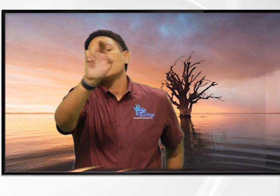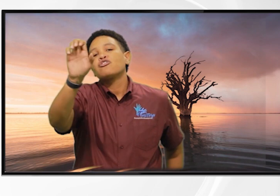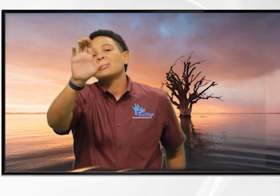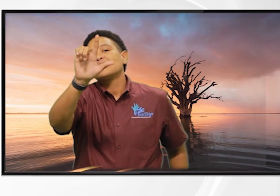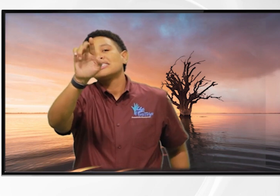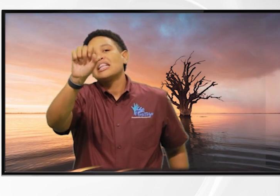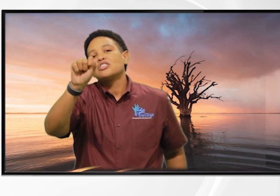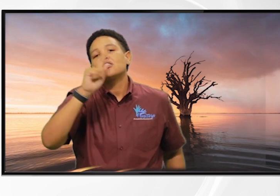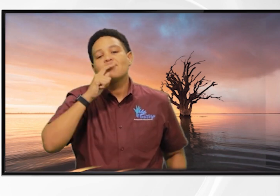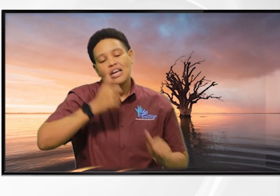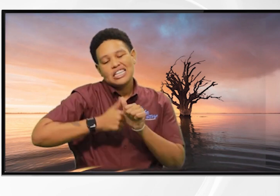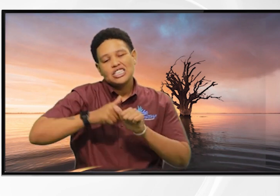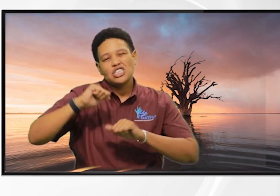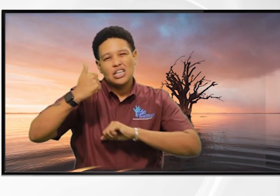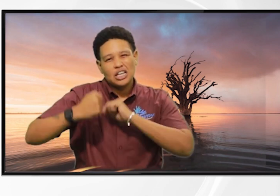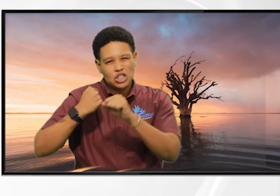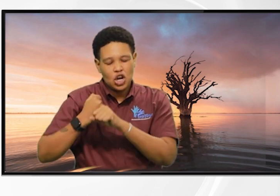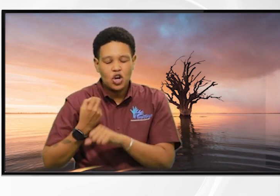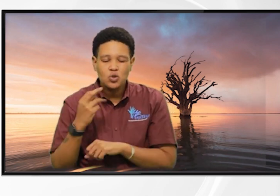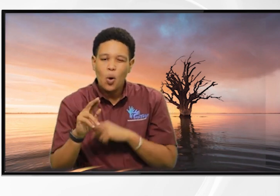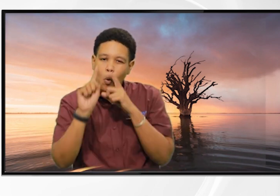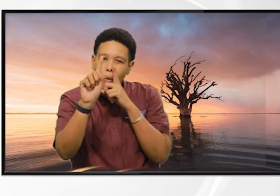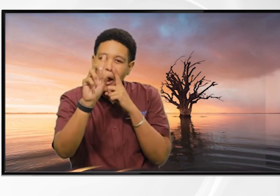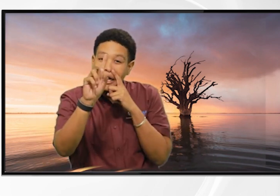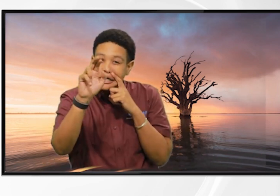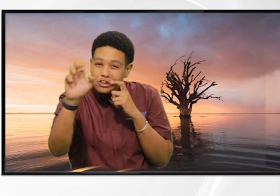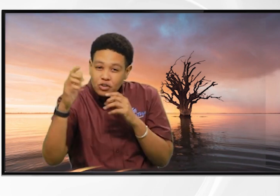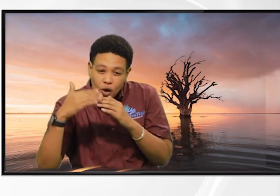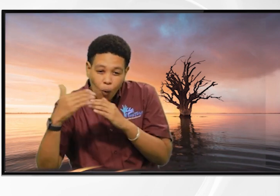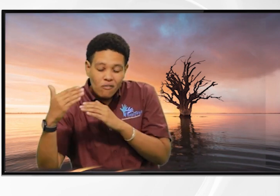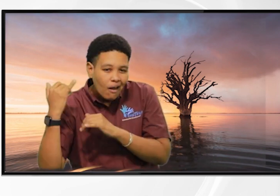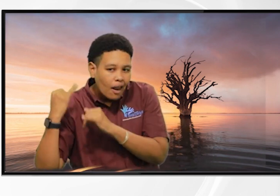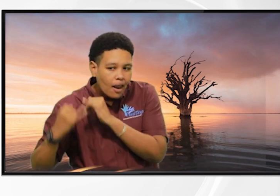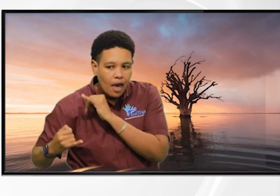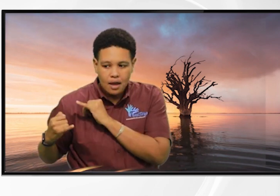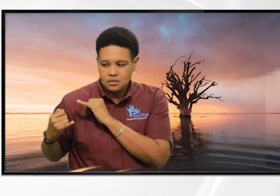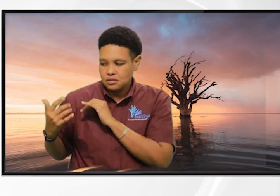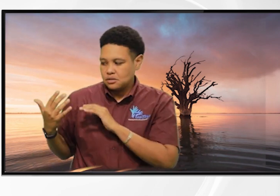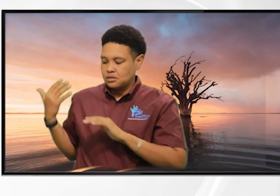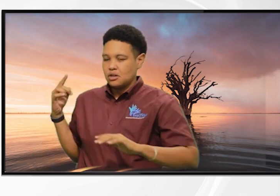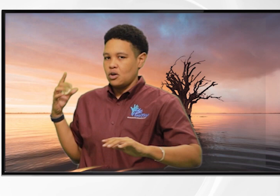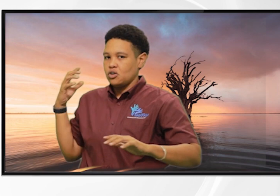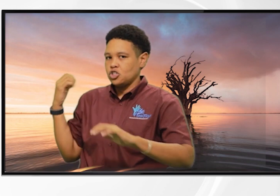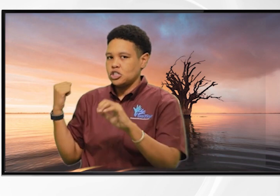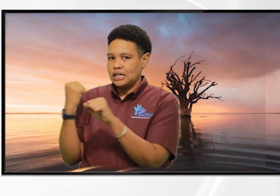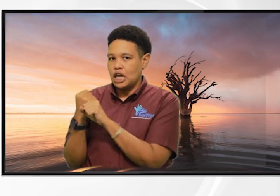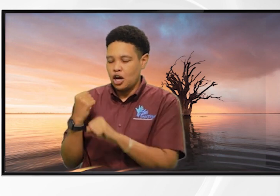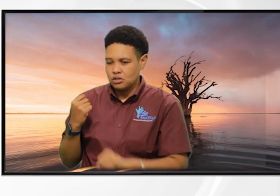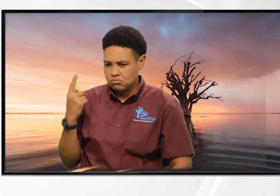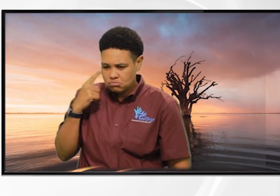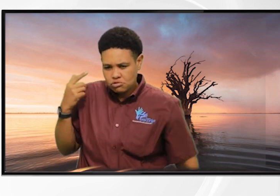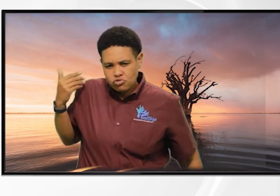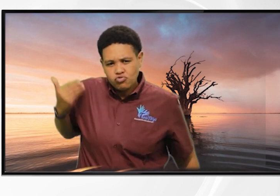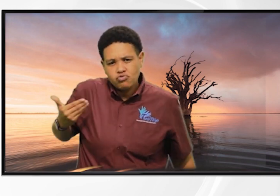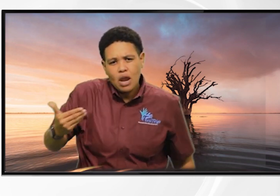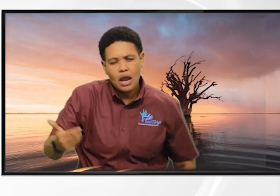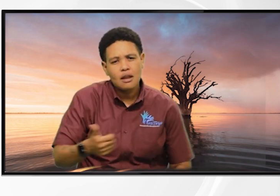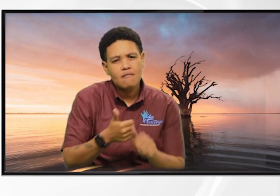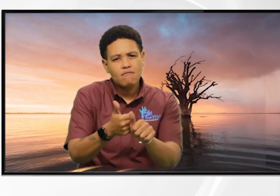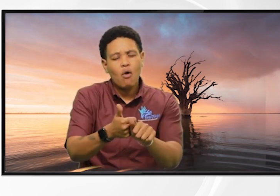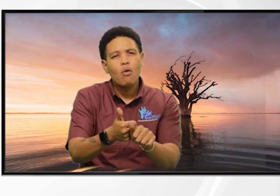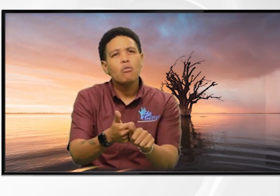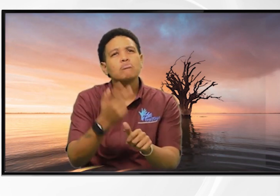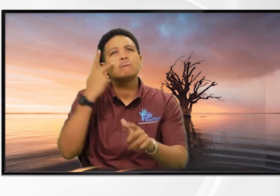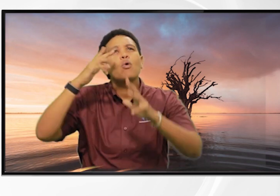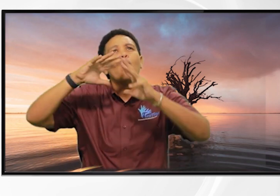per decade, or 1 degree over the last century. These trends follow the patterns set for the globe